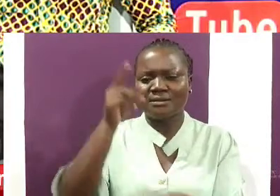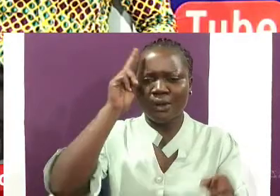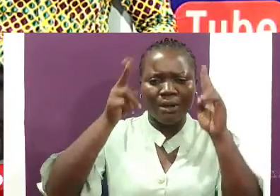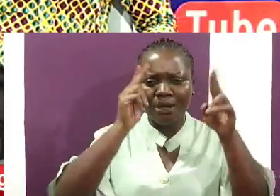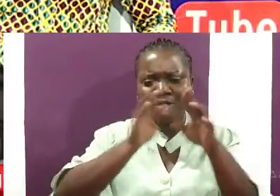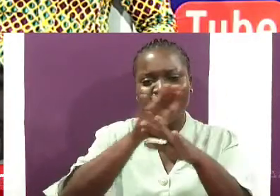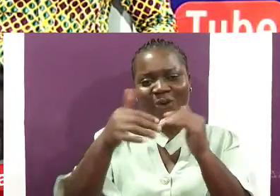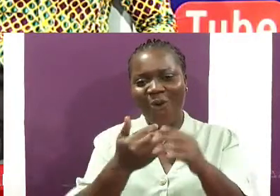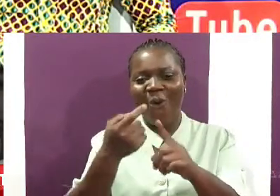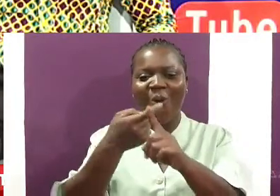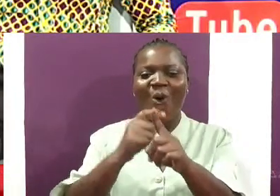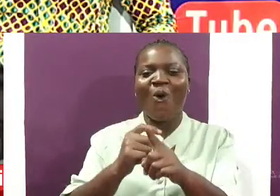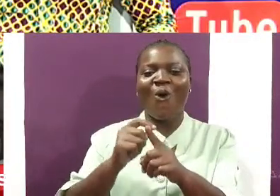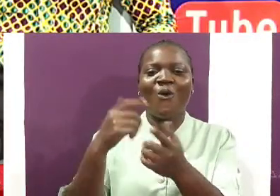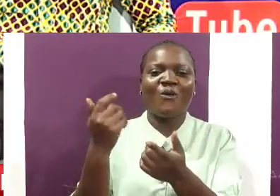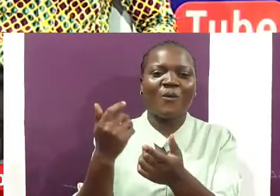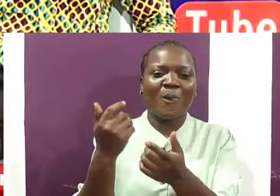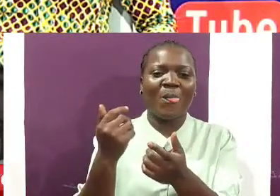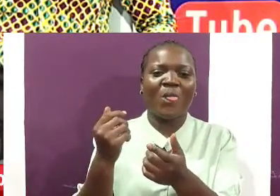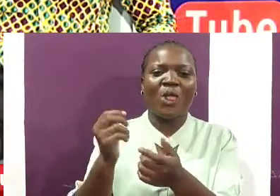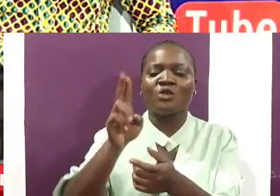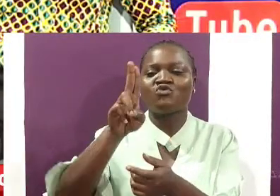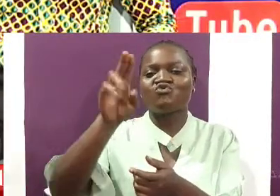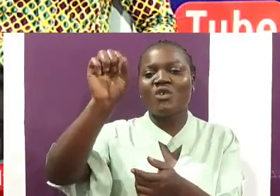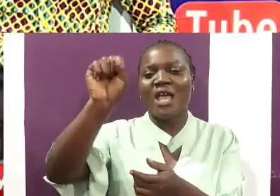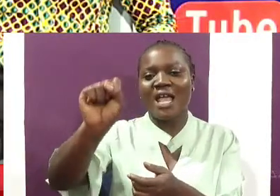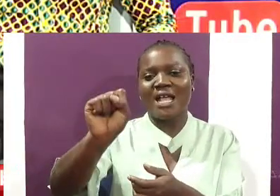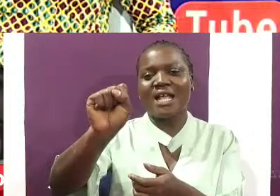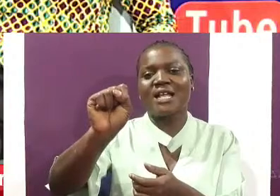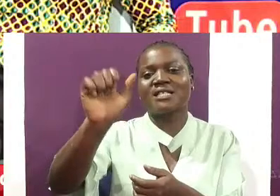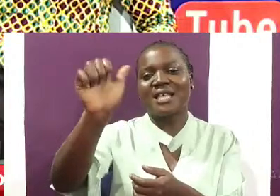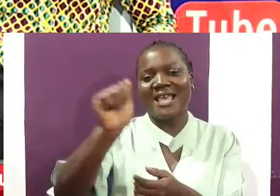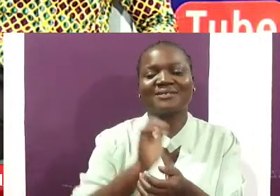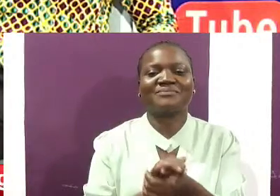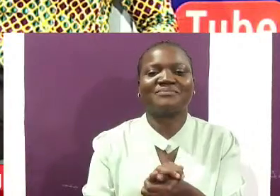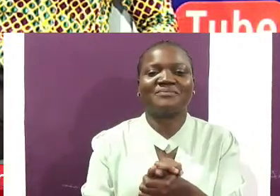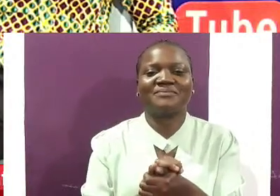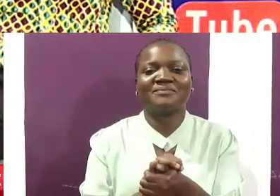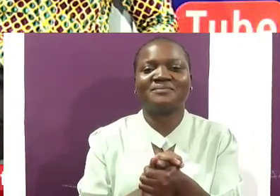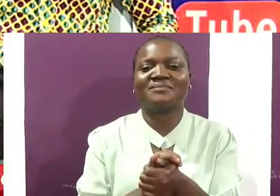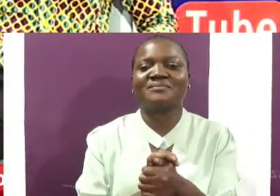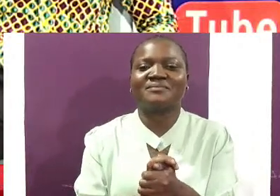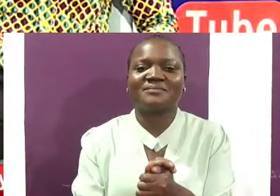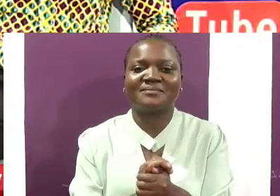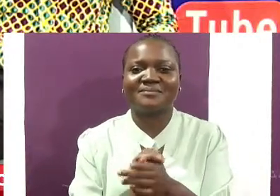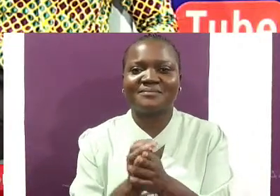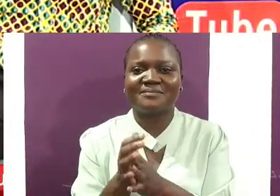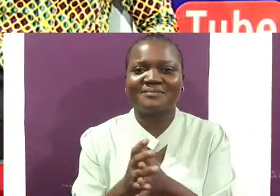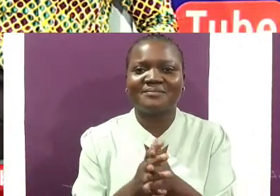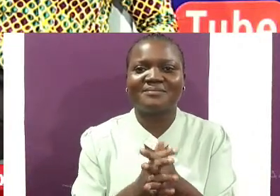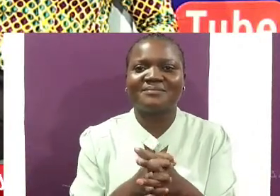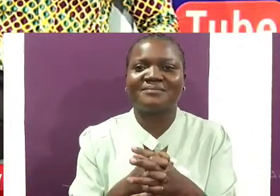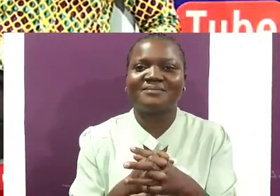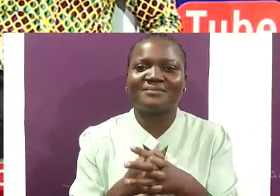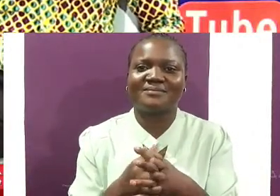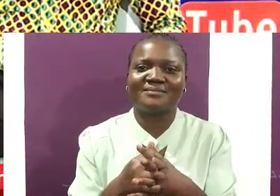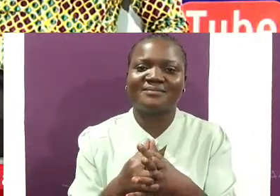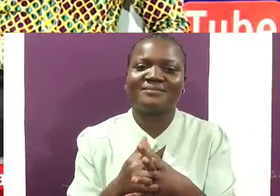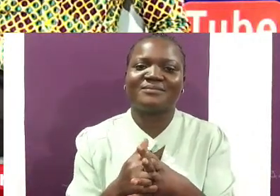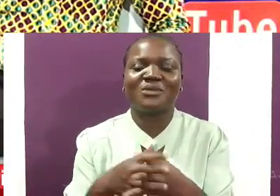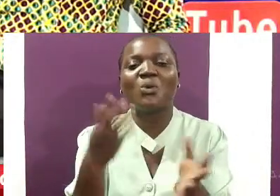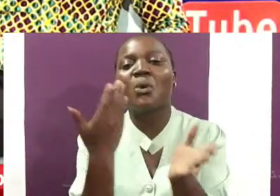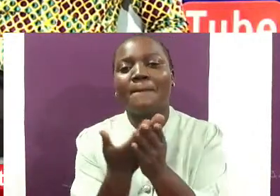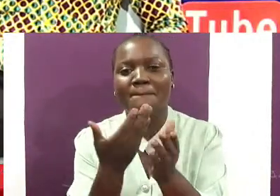Mensah, watching from Minnesota, USA. Watching from Manchester. Basically, and our brother Kwabna said, and also our joining CC here. Yes,